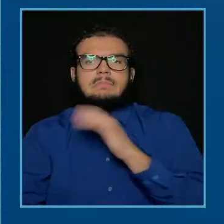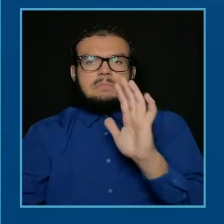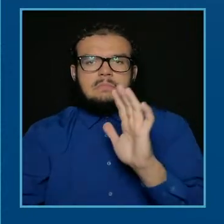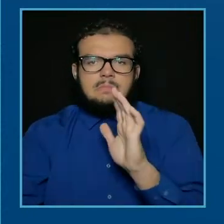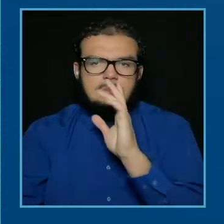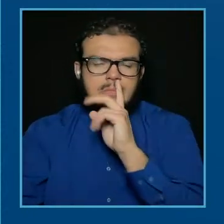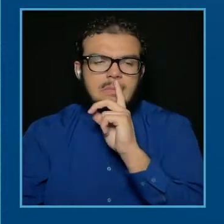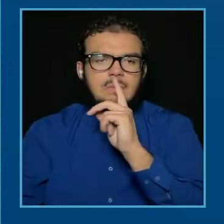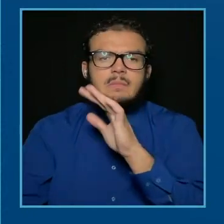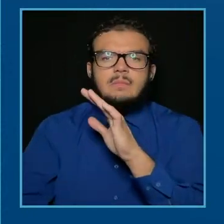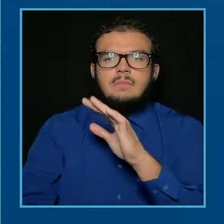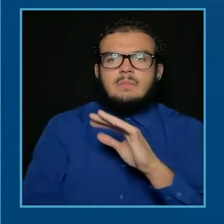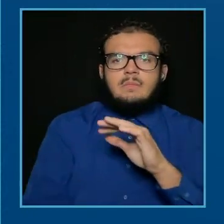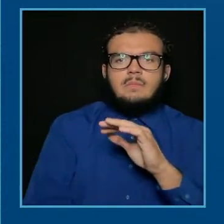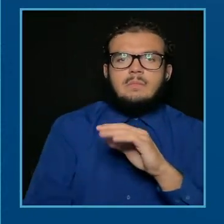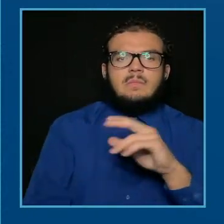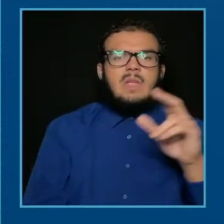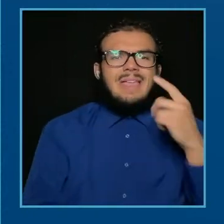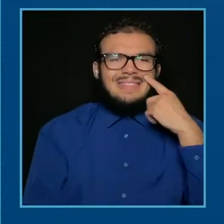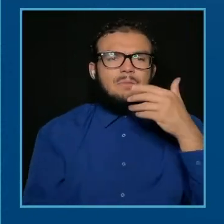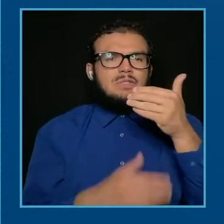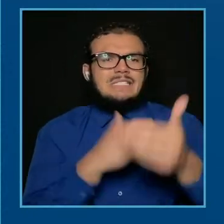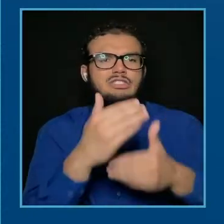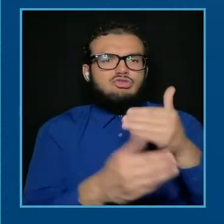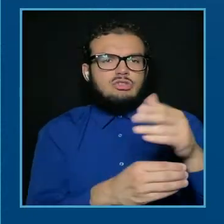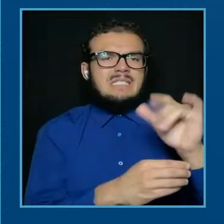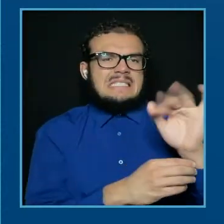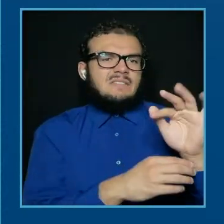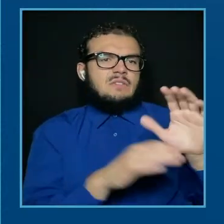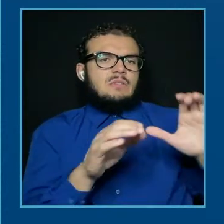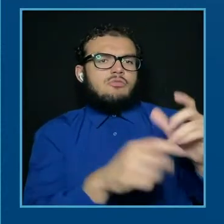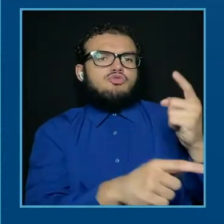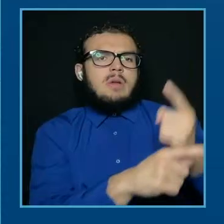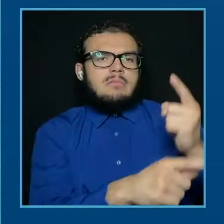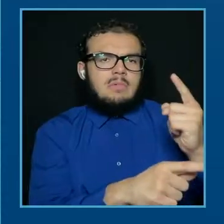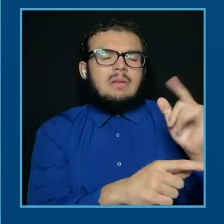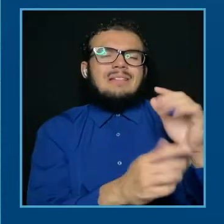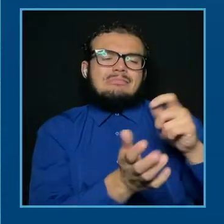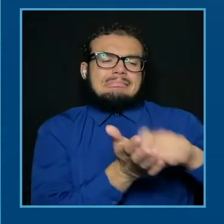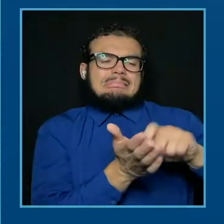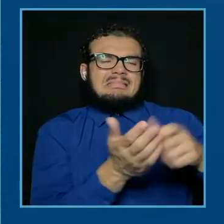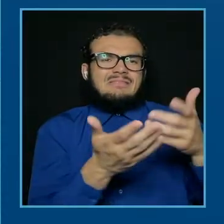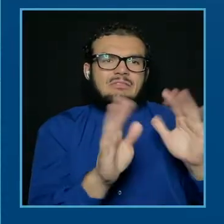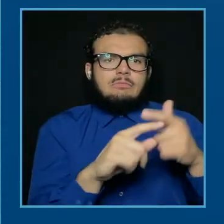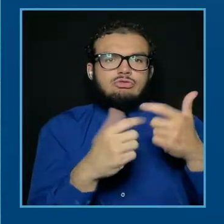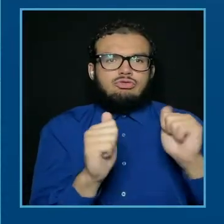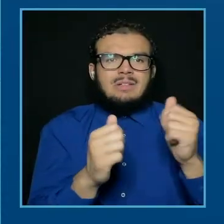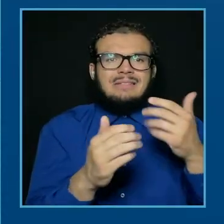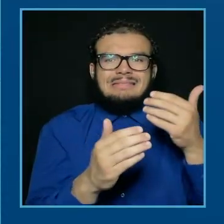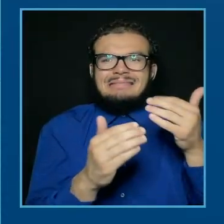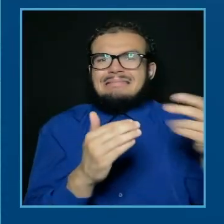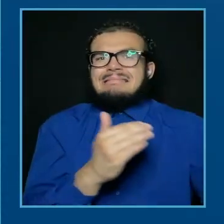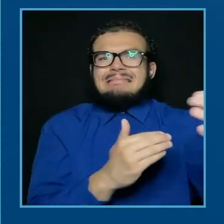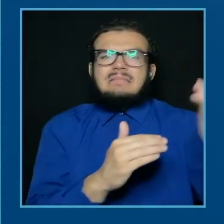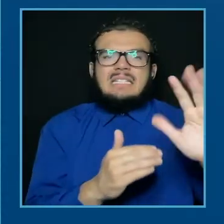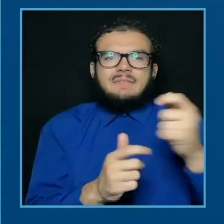know. I was just Ryan, going to say procedurally, if you're done right, if you're done writing, I'm trying to get too far ahead of you. If you're still writing, I apologize.